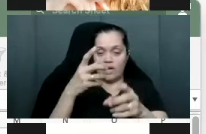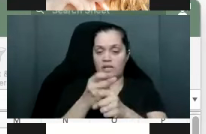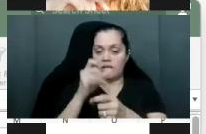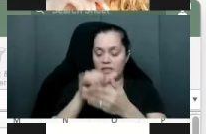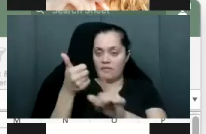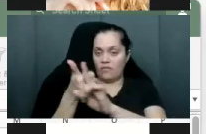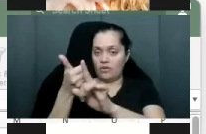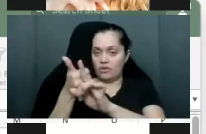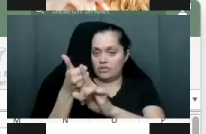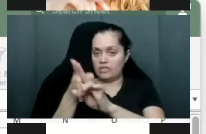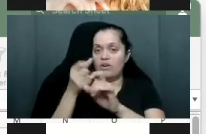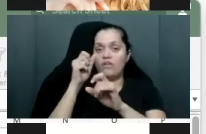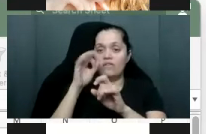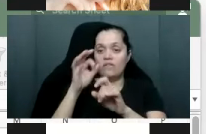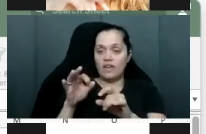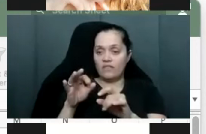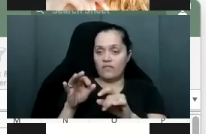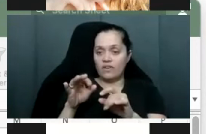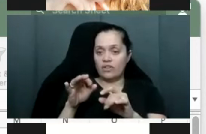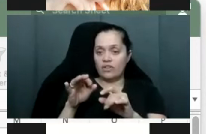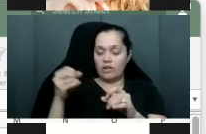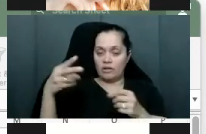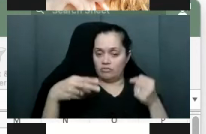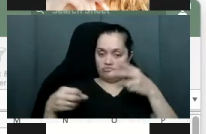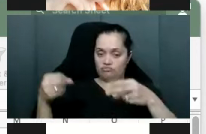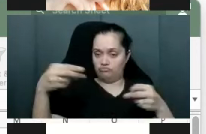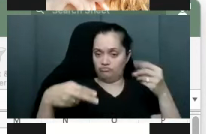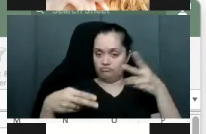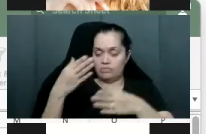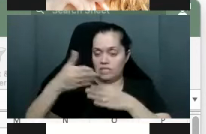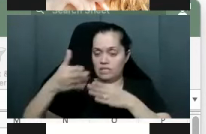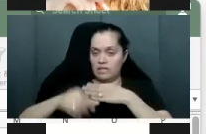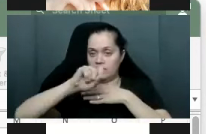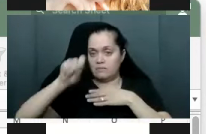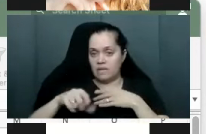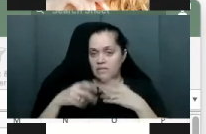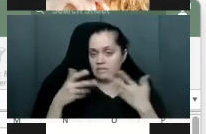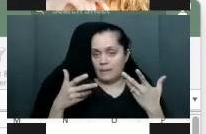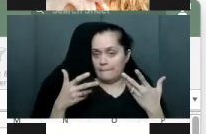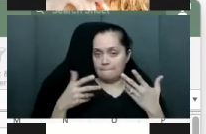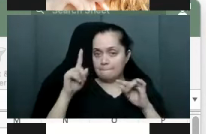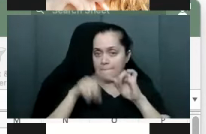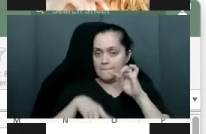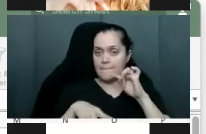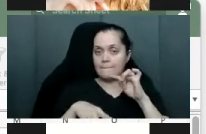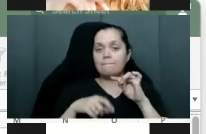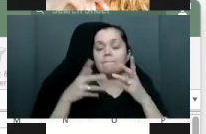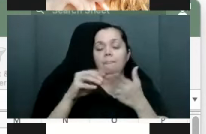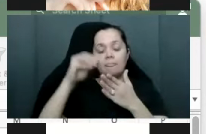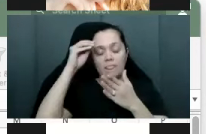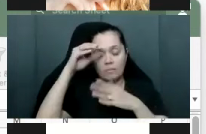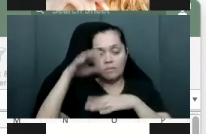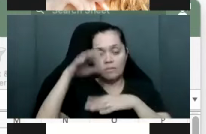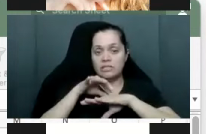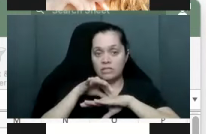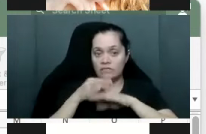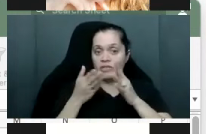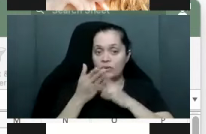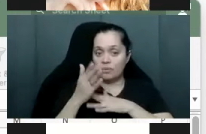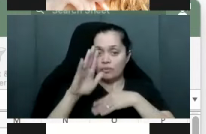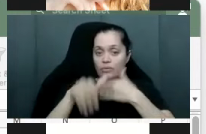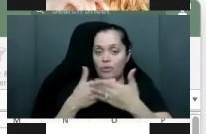yourself if you're just jamming everything into the end of the semester. No, I want you learning about geography throughout